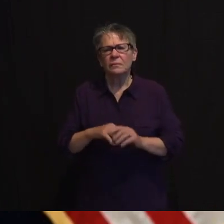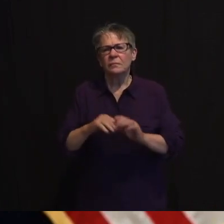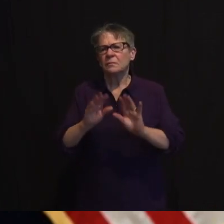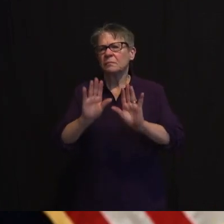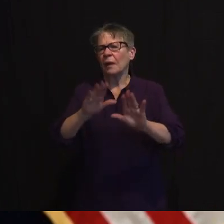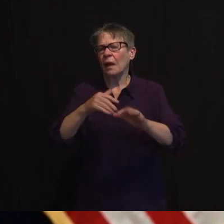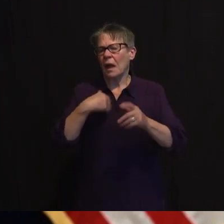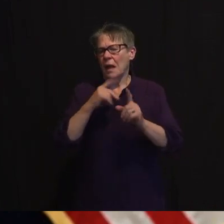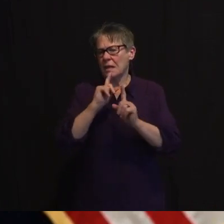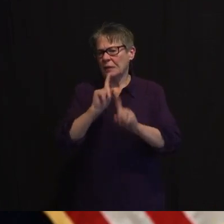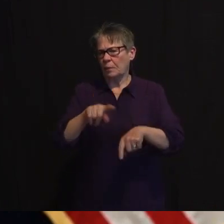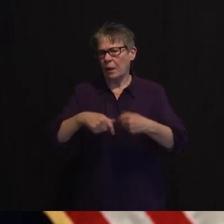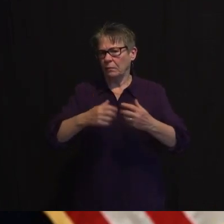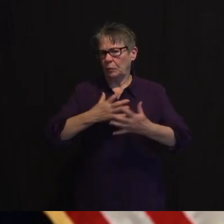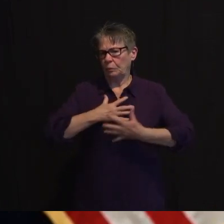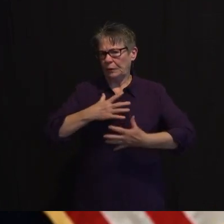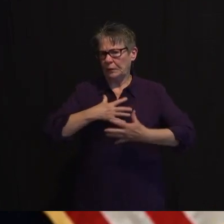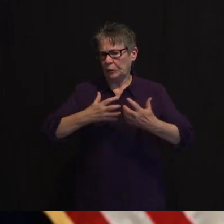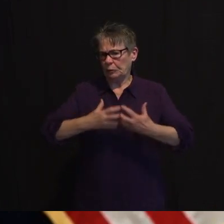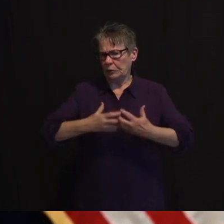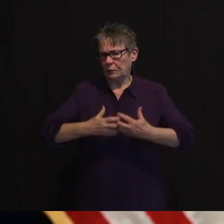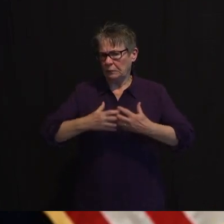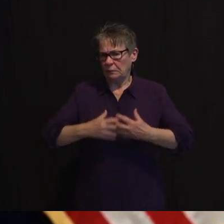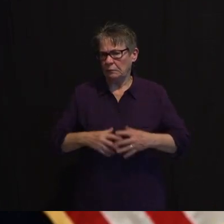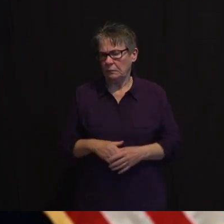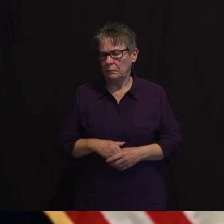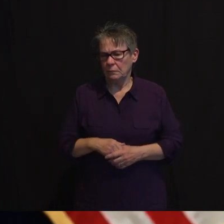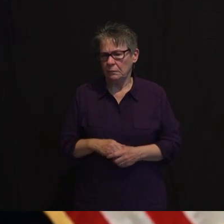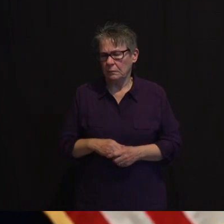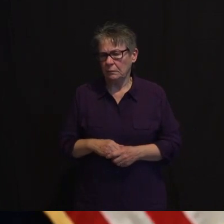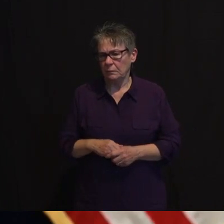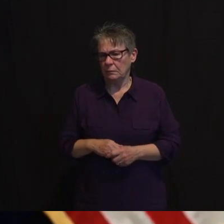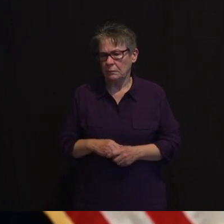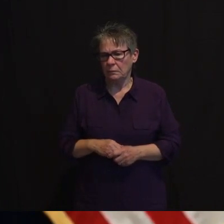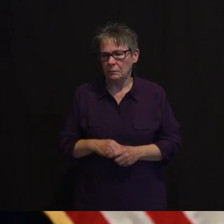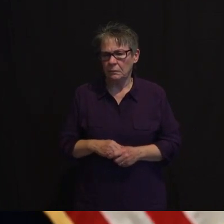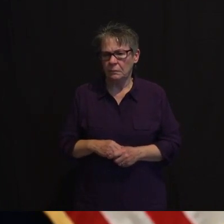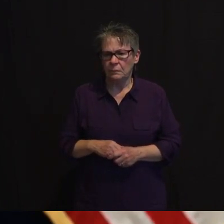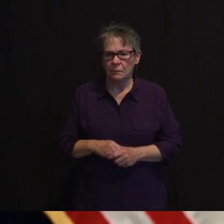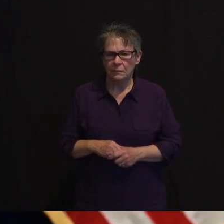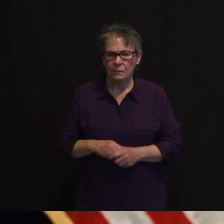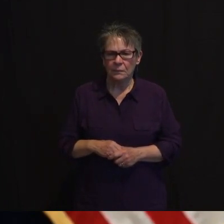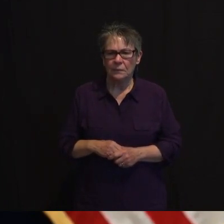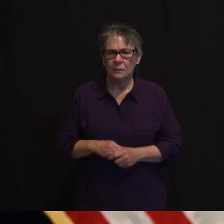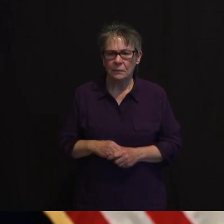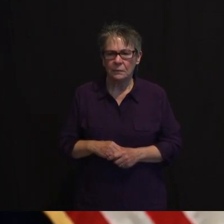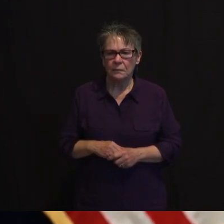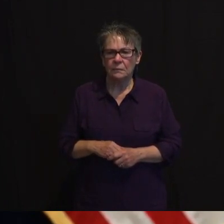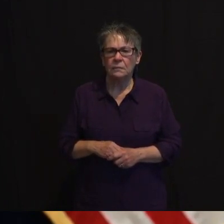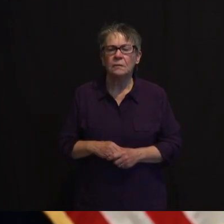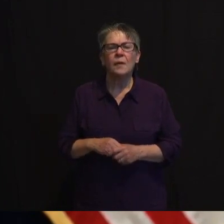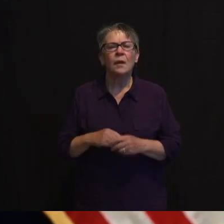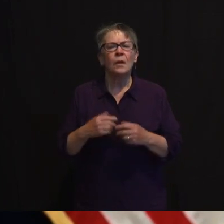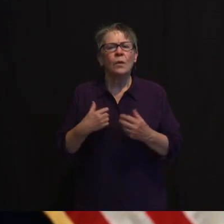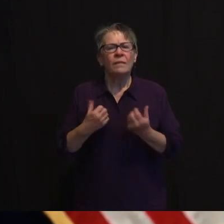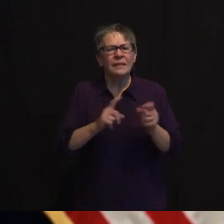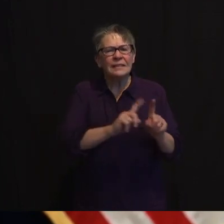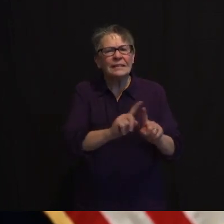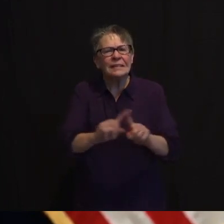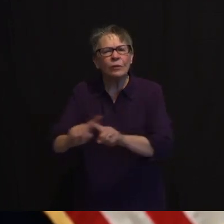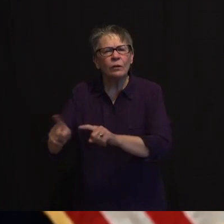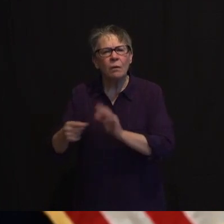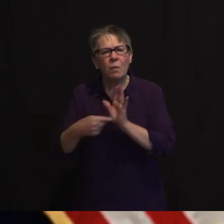a similar way here. We look at multiple models. And I want to make sure folks,